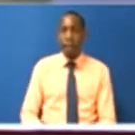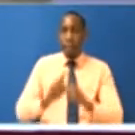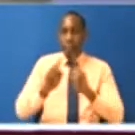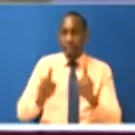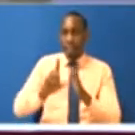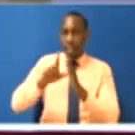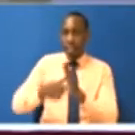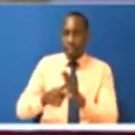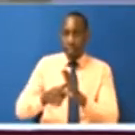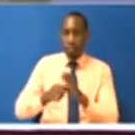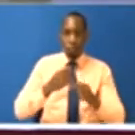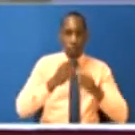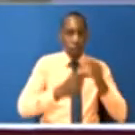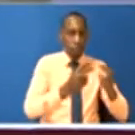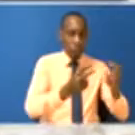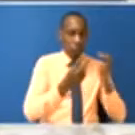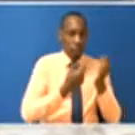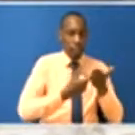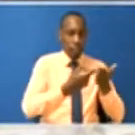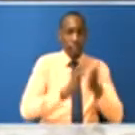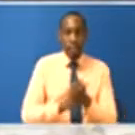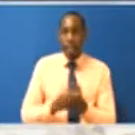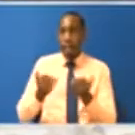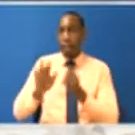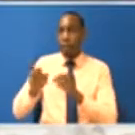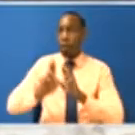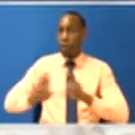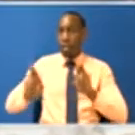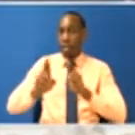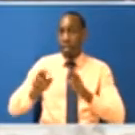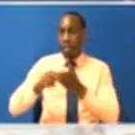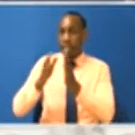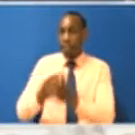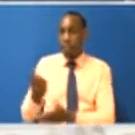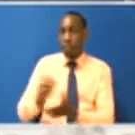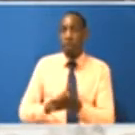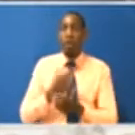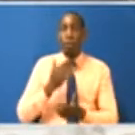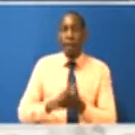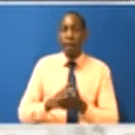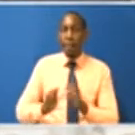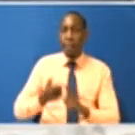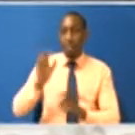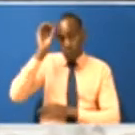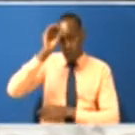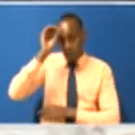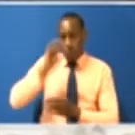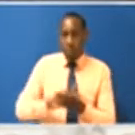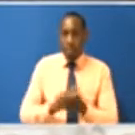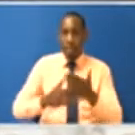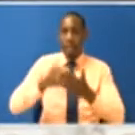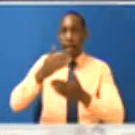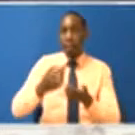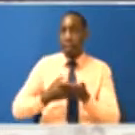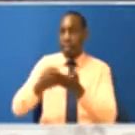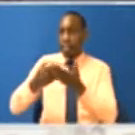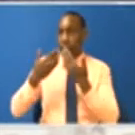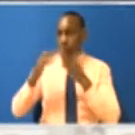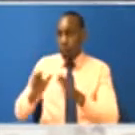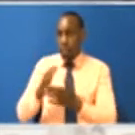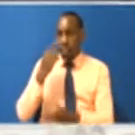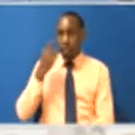but i'll come back and repeat frederick comey i'm told you're on standby with one of the candidates let's hear that immediate reaction minutes after that debate